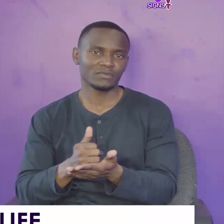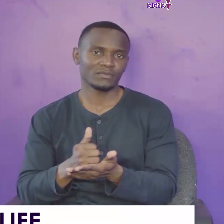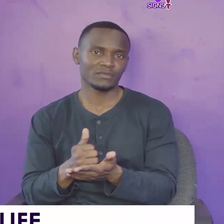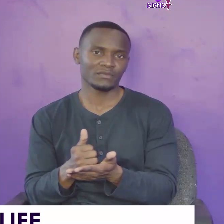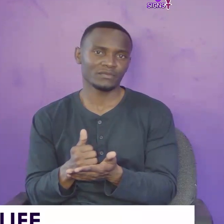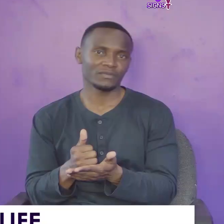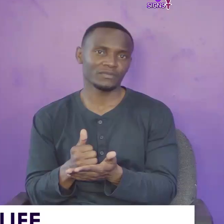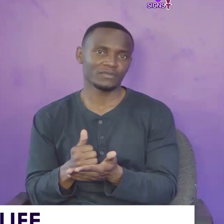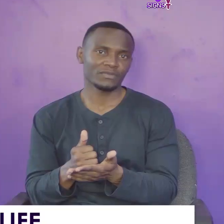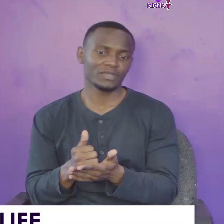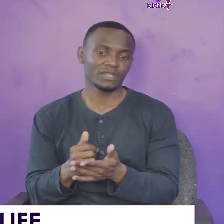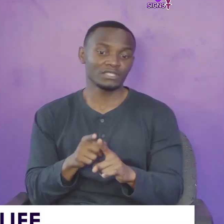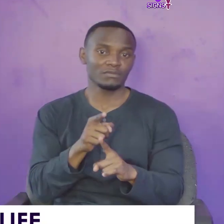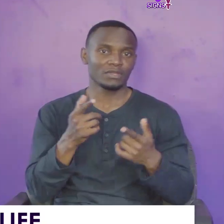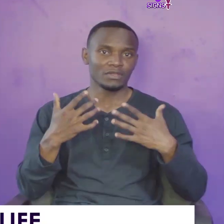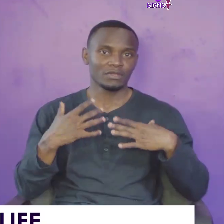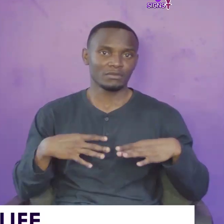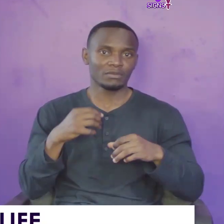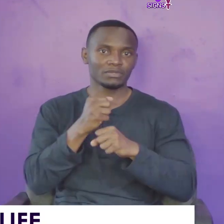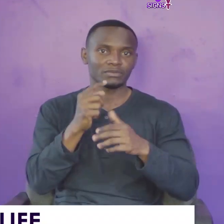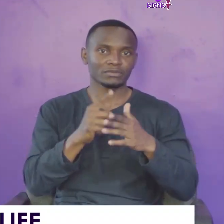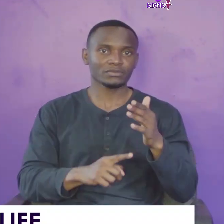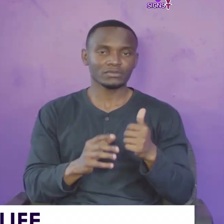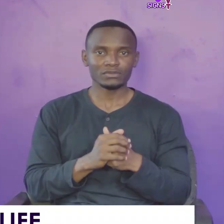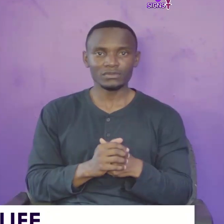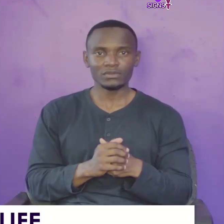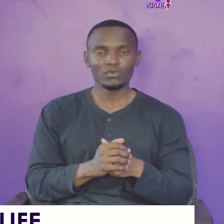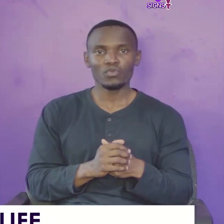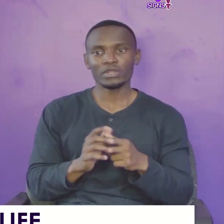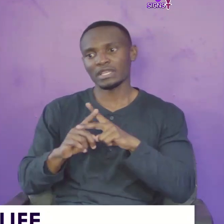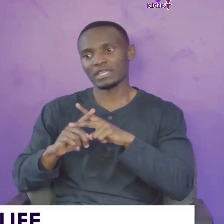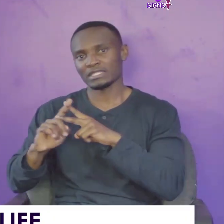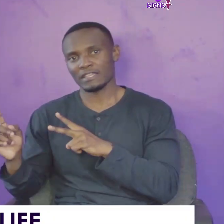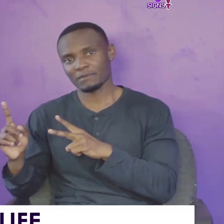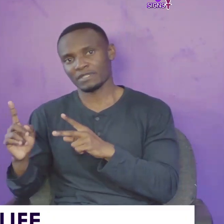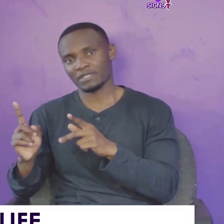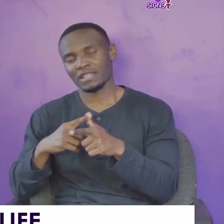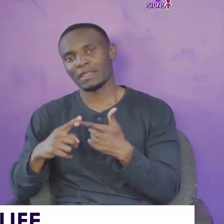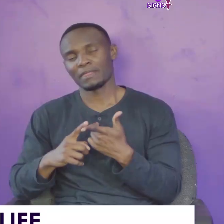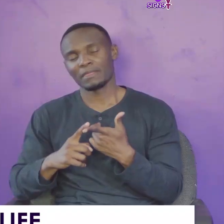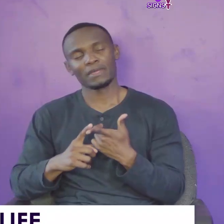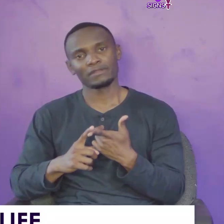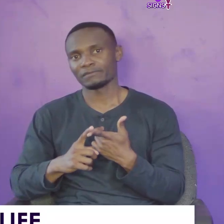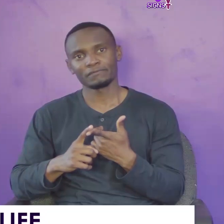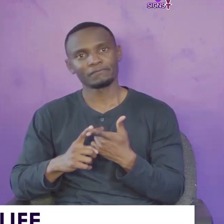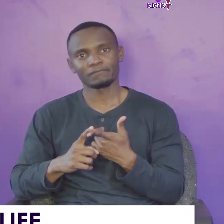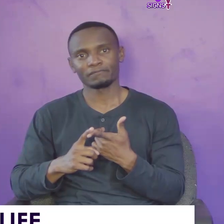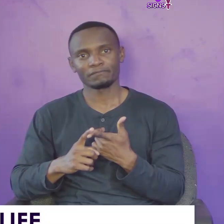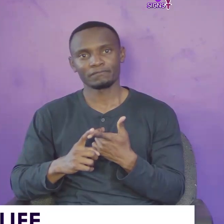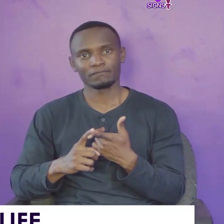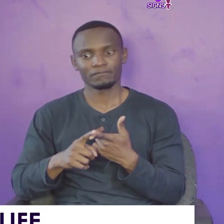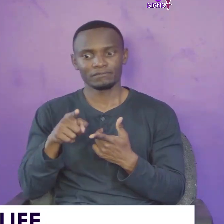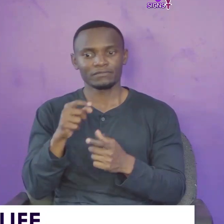colonialists had to rush somewhere, and he didn't supervise the burial. Oh boy. So That's as you how can they imagine, survived. of course, they didn't wait for him